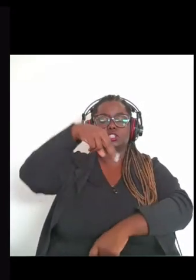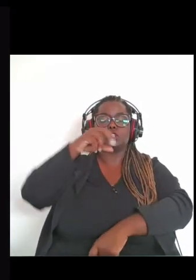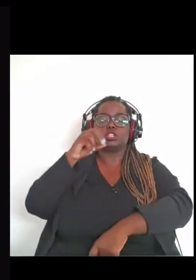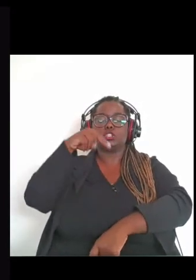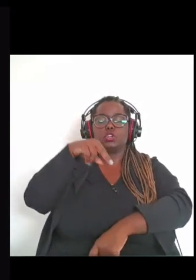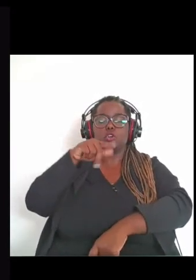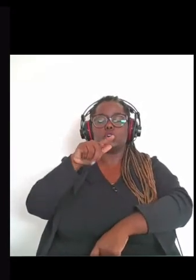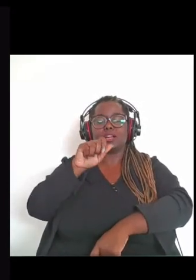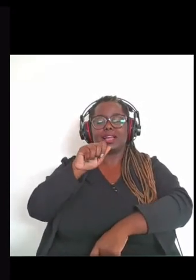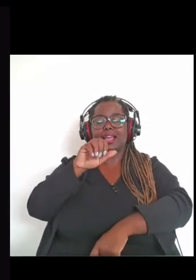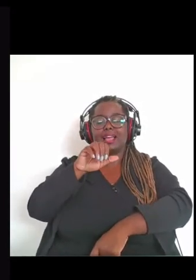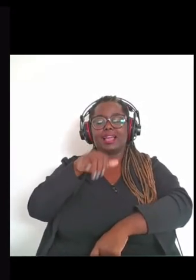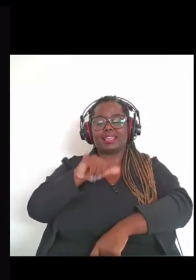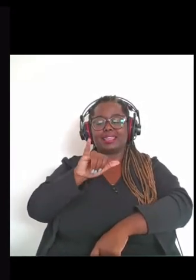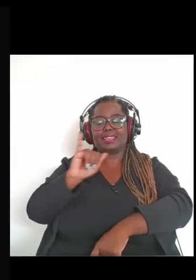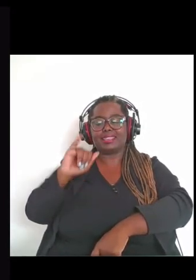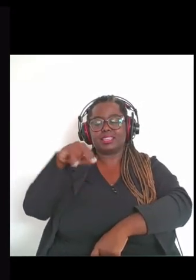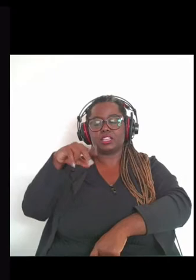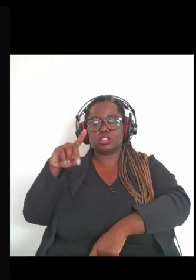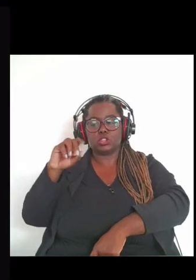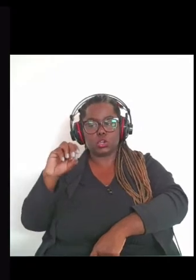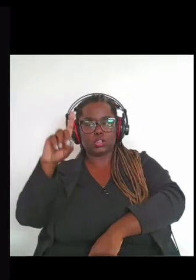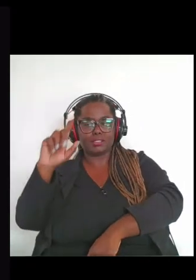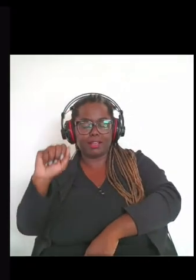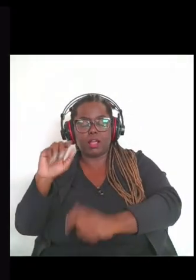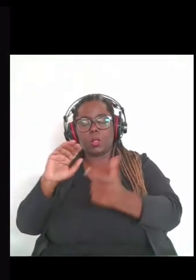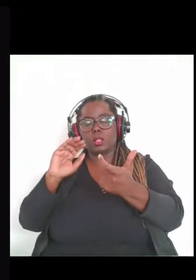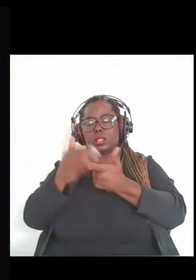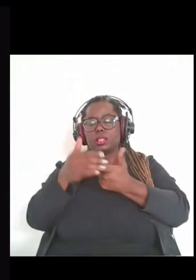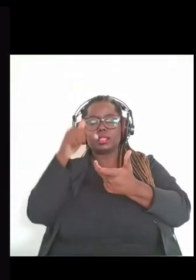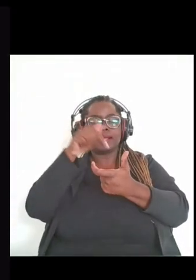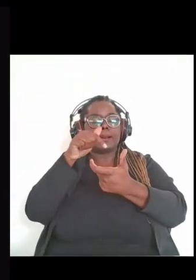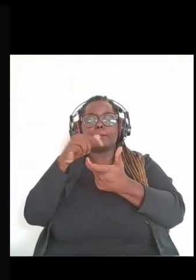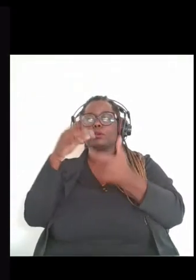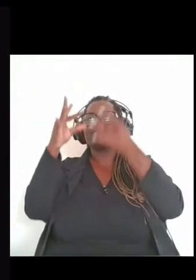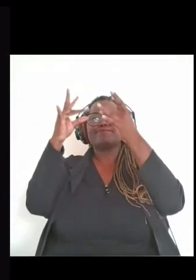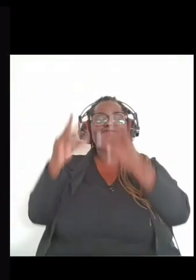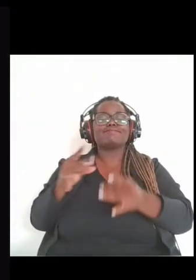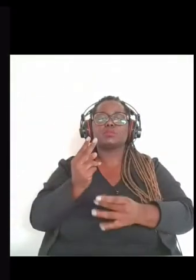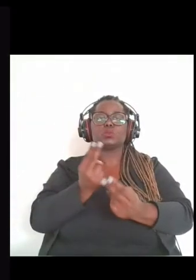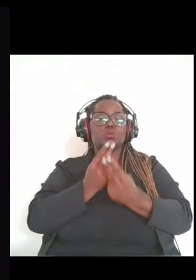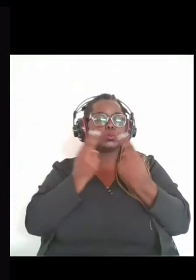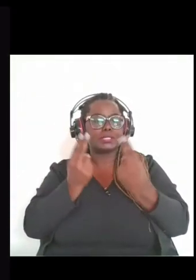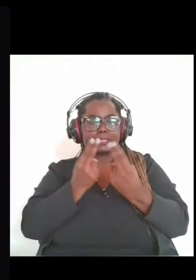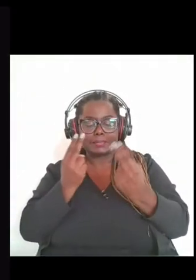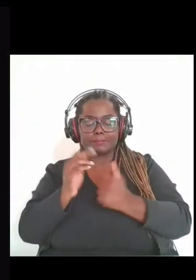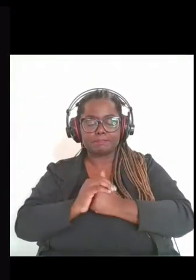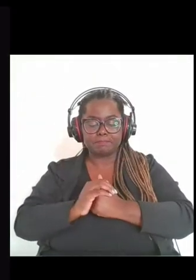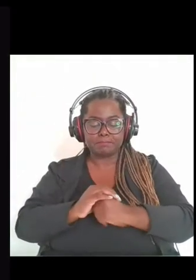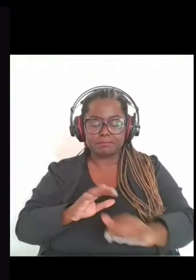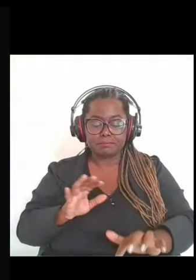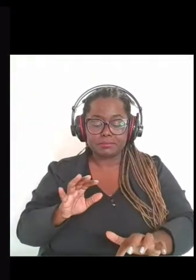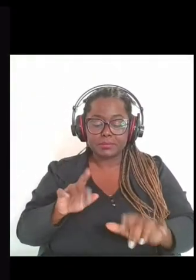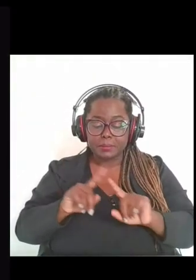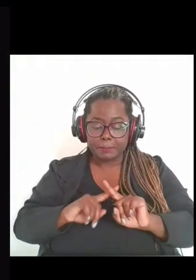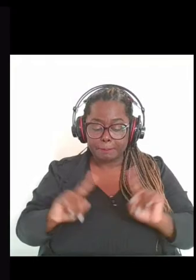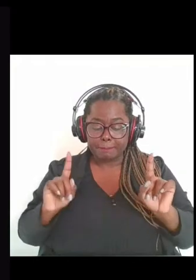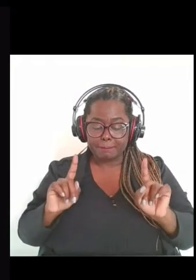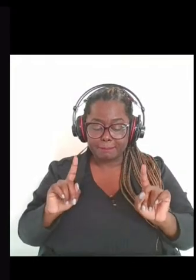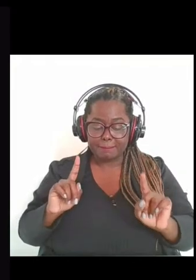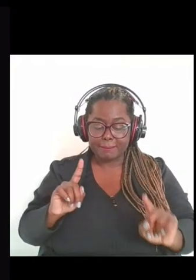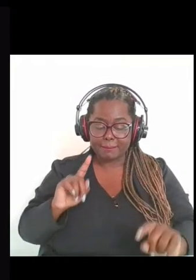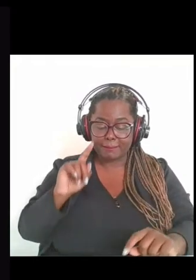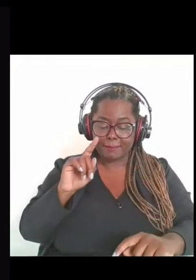hand ATI patrajuga presentsoda in this place in the space of glory and the other